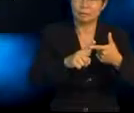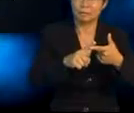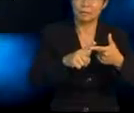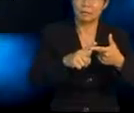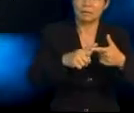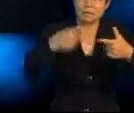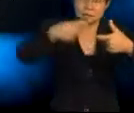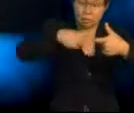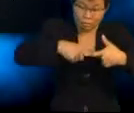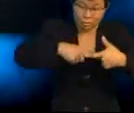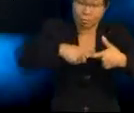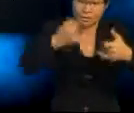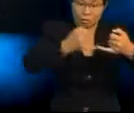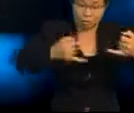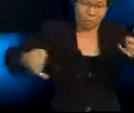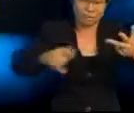connecting wires